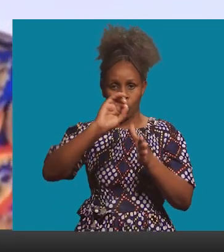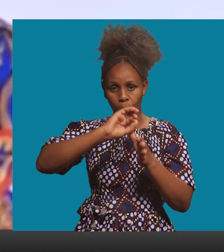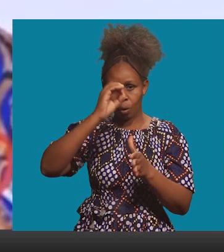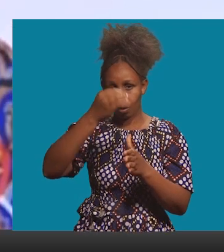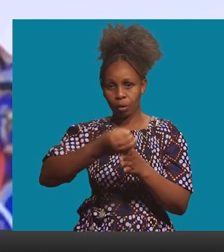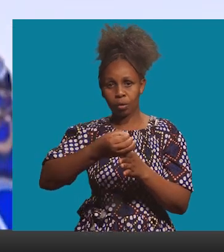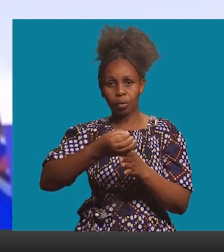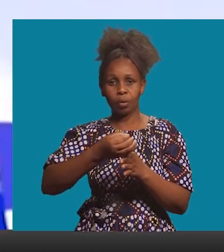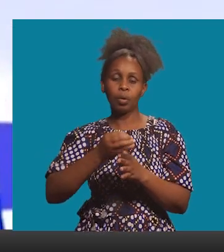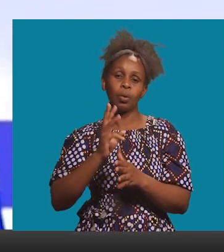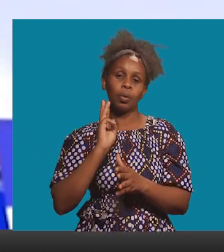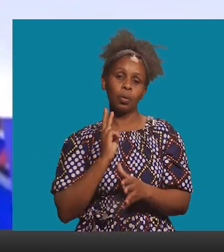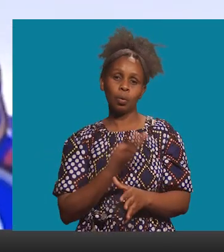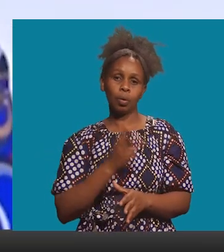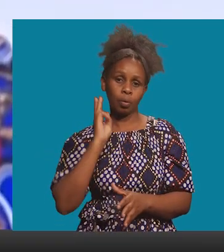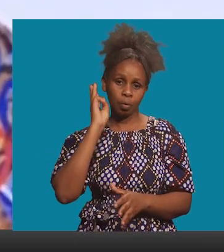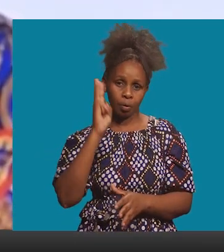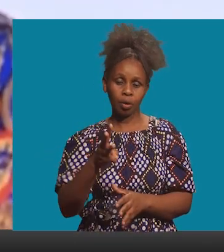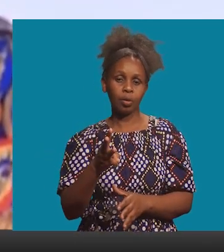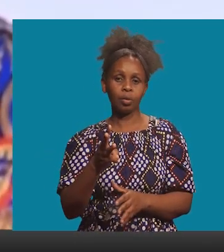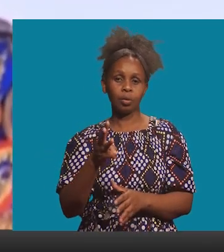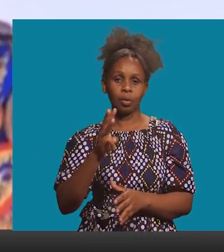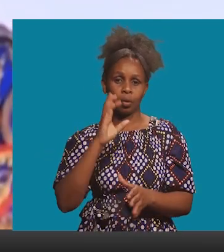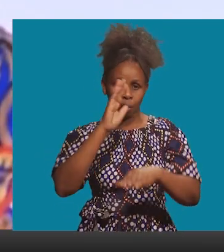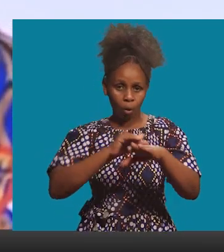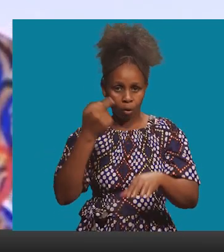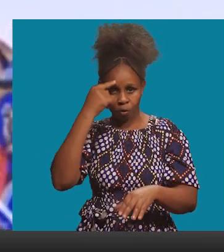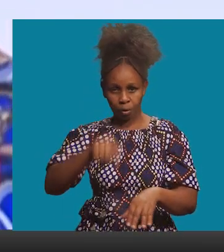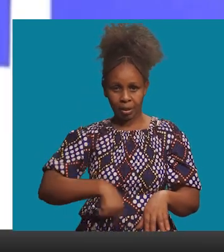or we will call for self-determination.